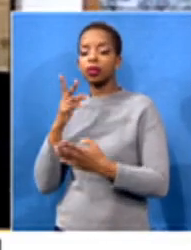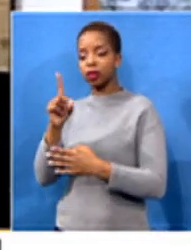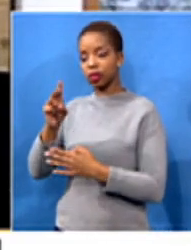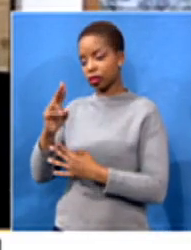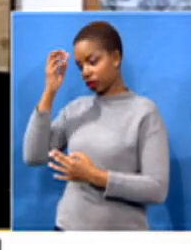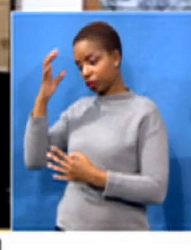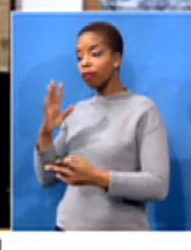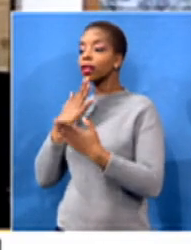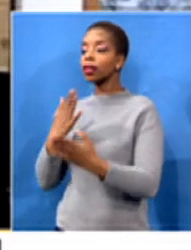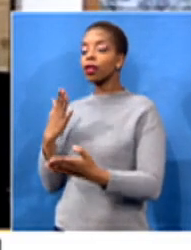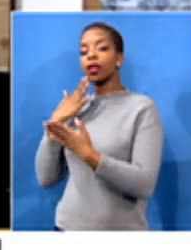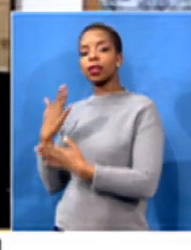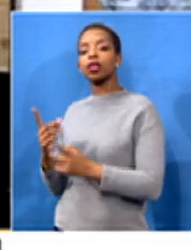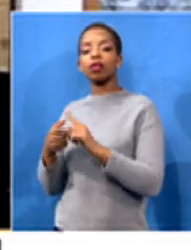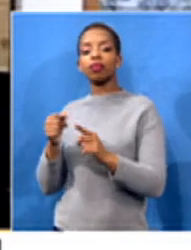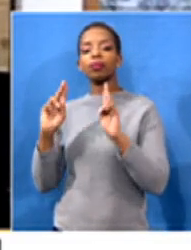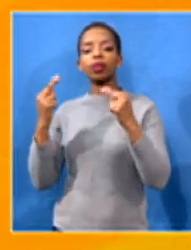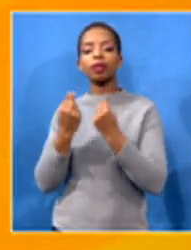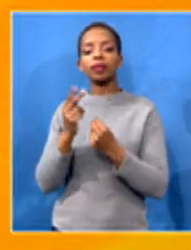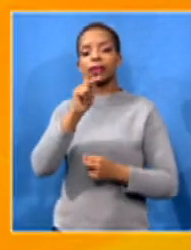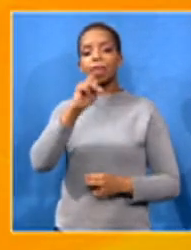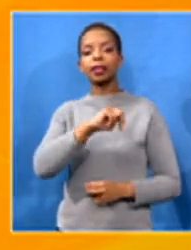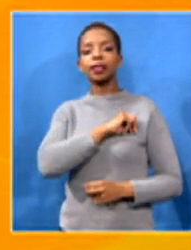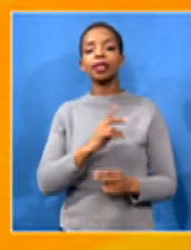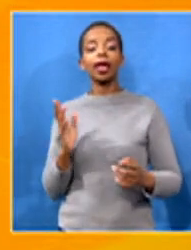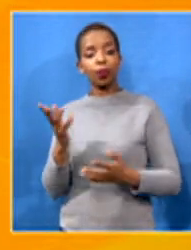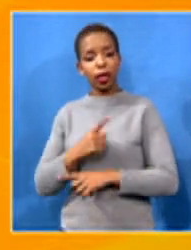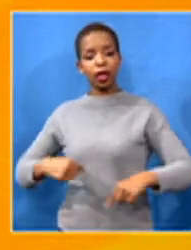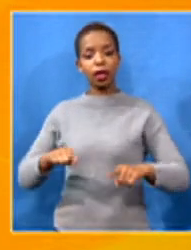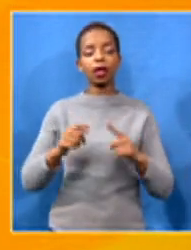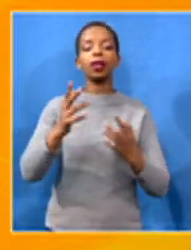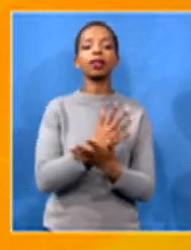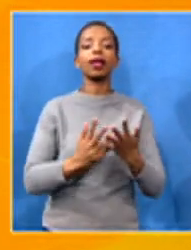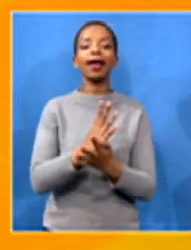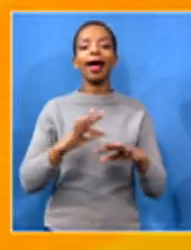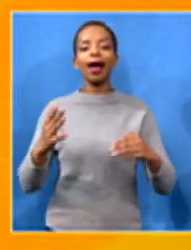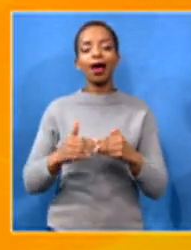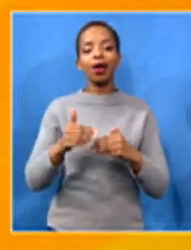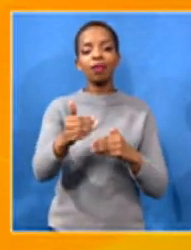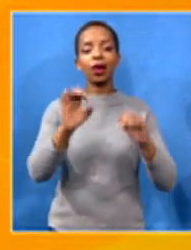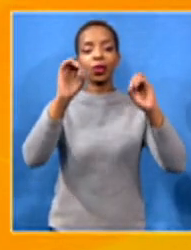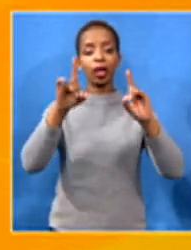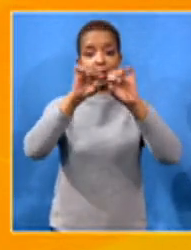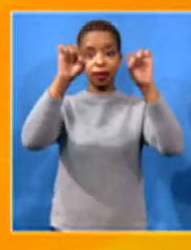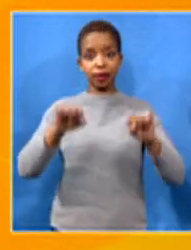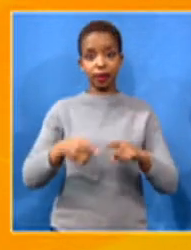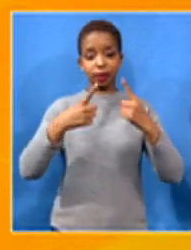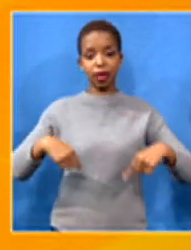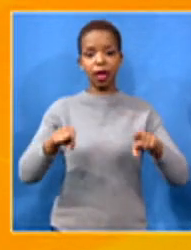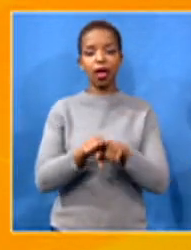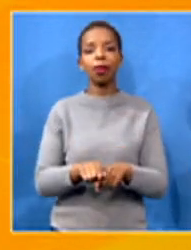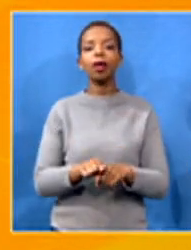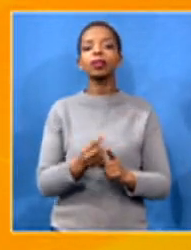Ramrathan from the University of KwaZulu-Natal, discussing how far forward our education system has or perhaps has not